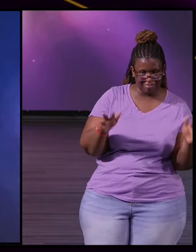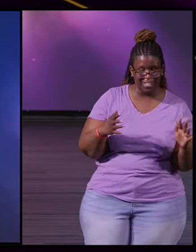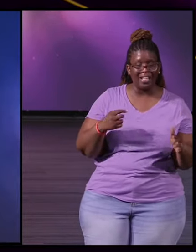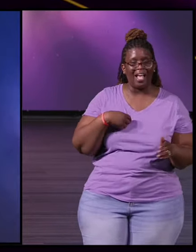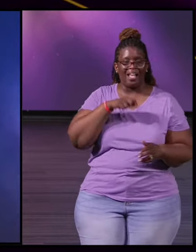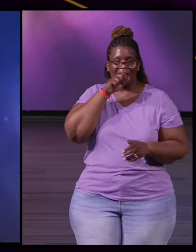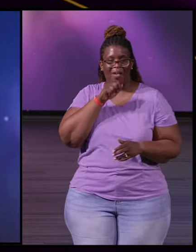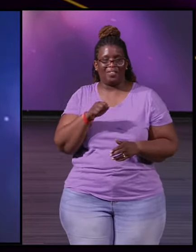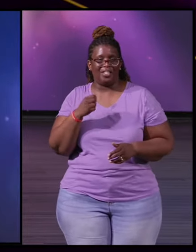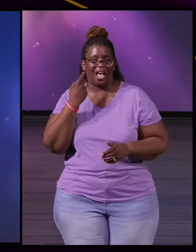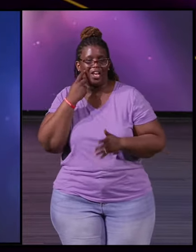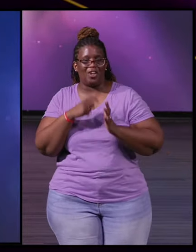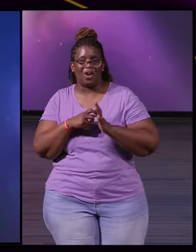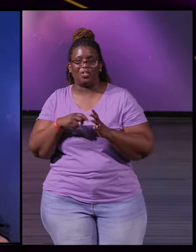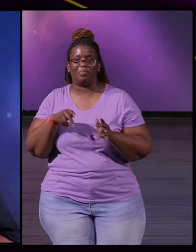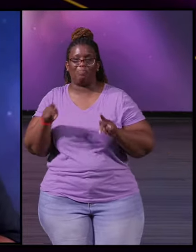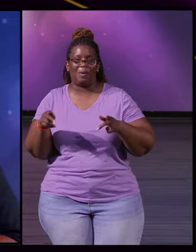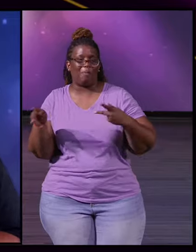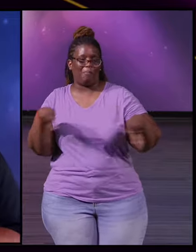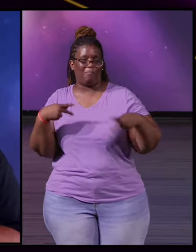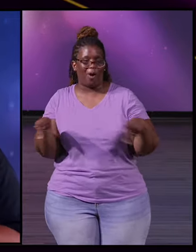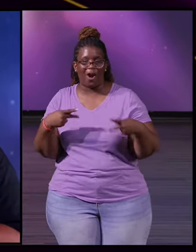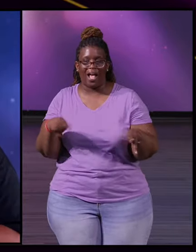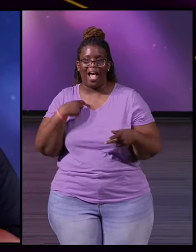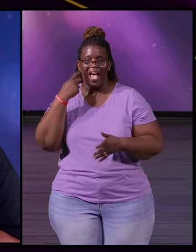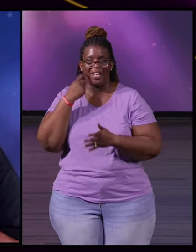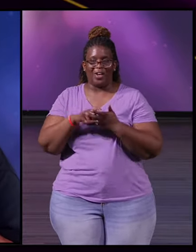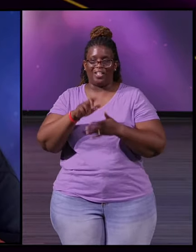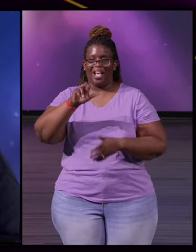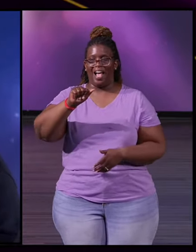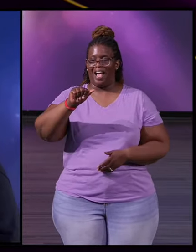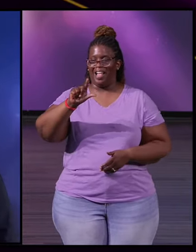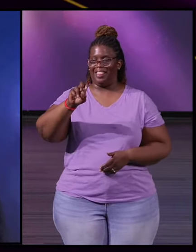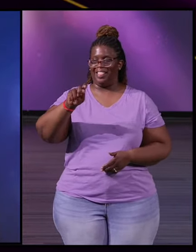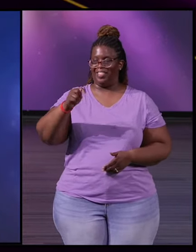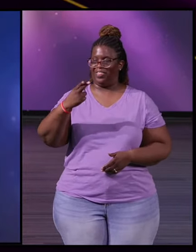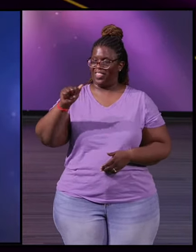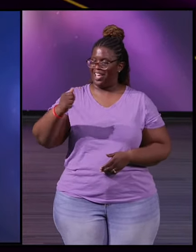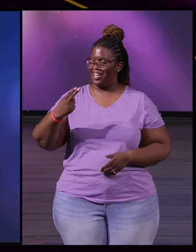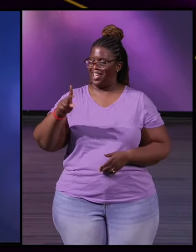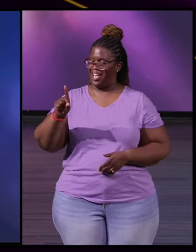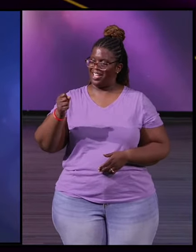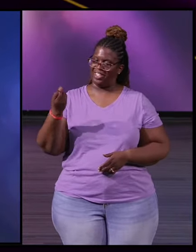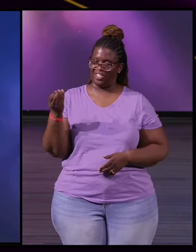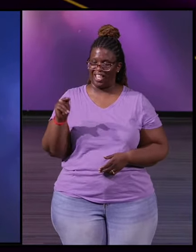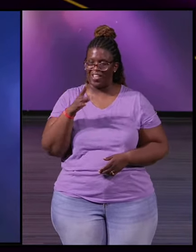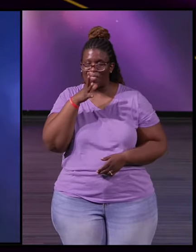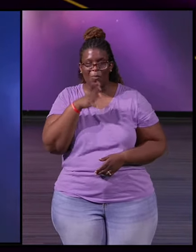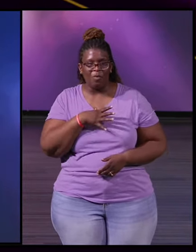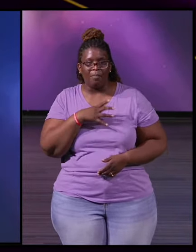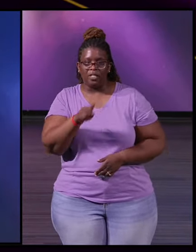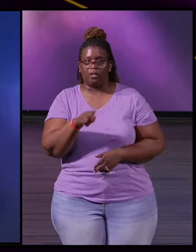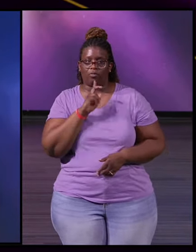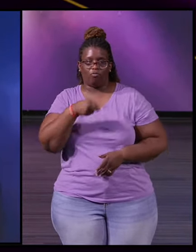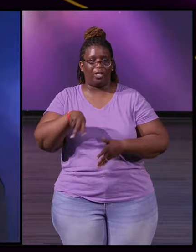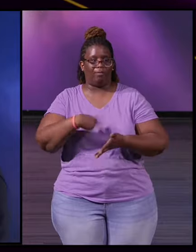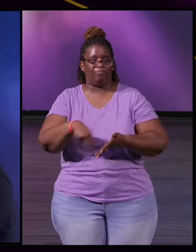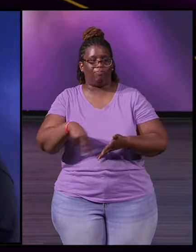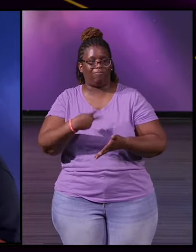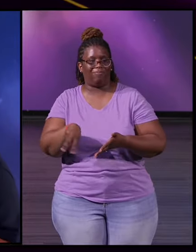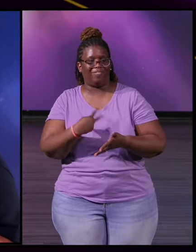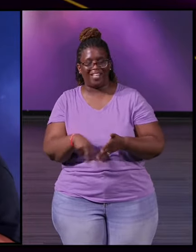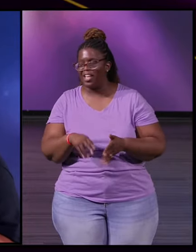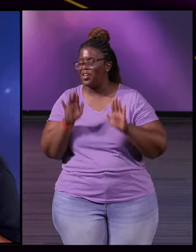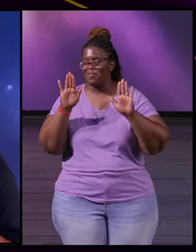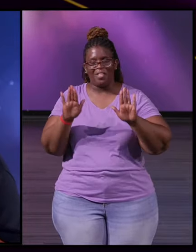that nobody likes to party like Aletha Hudson, who was getting it down at the after affair. All right, y'all, it was a